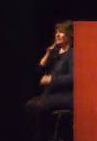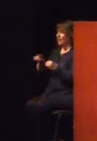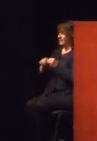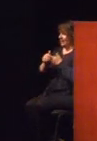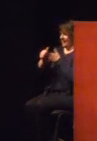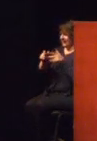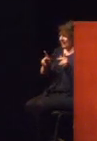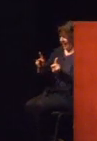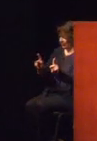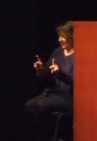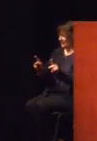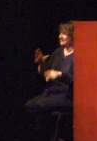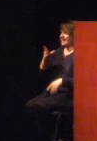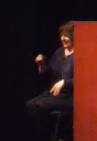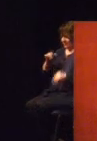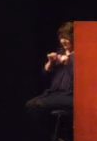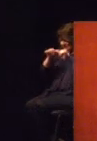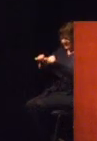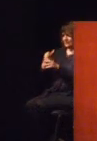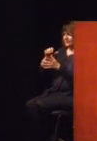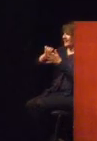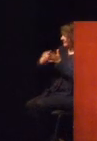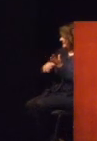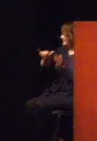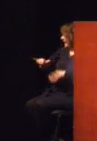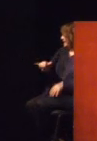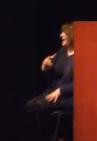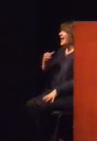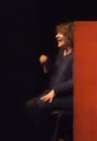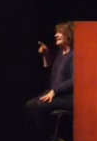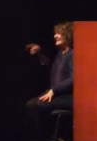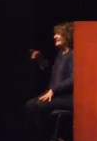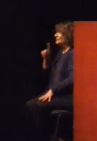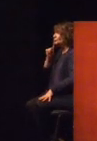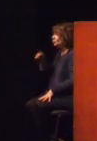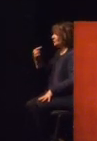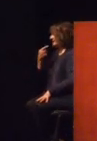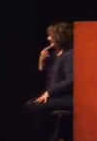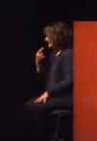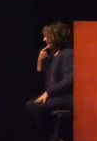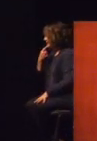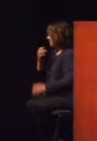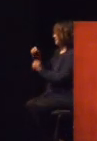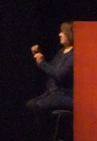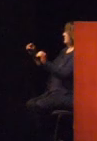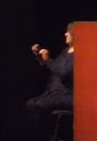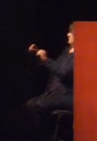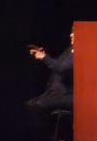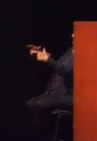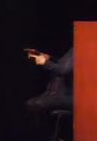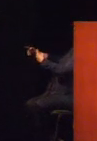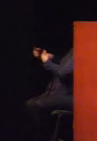pathways and that there will be continued emphasis on that. And he did say that there was nothing big coming our